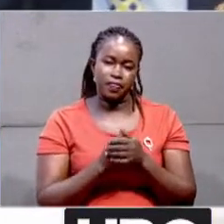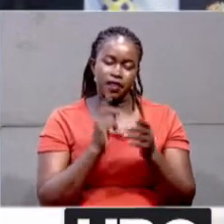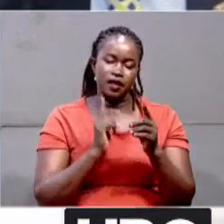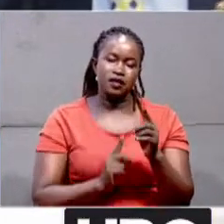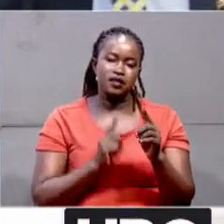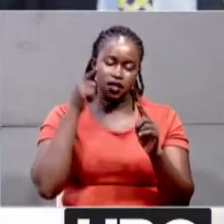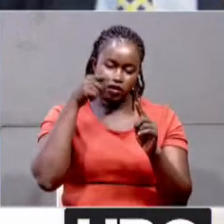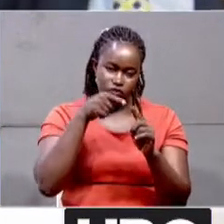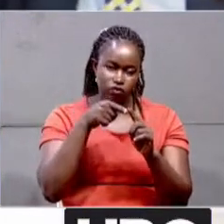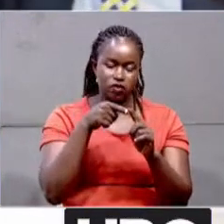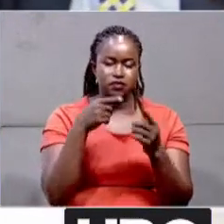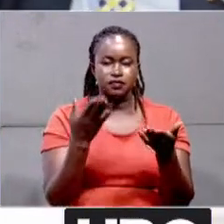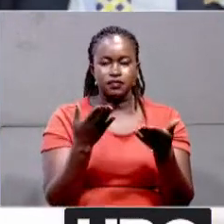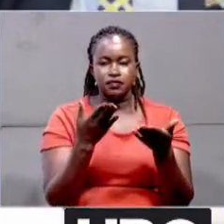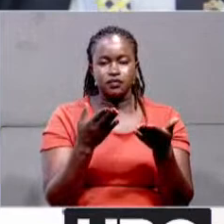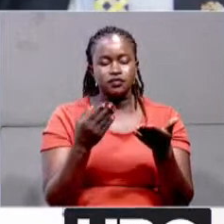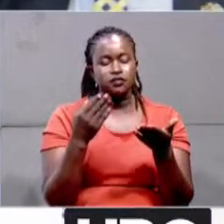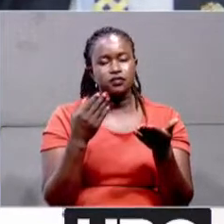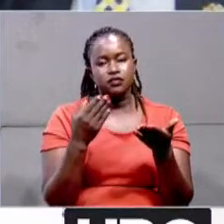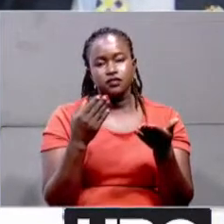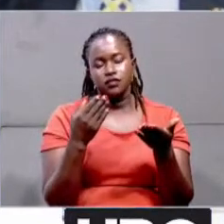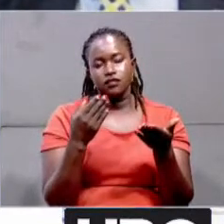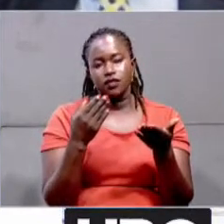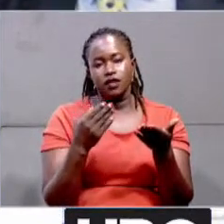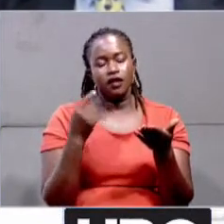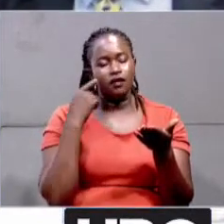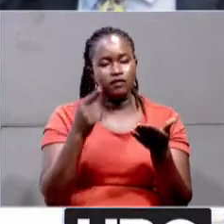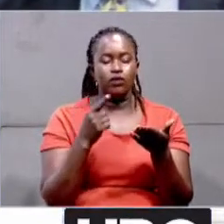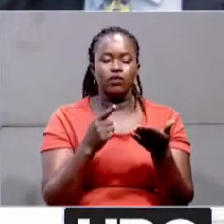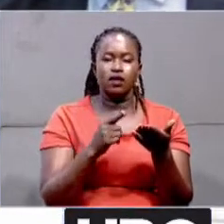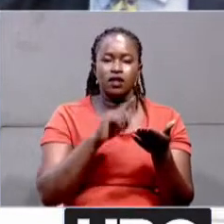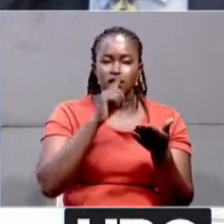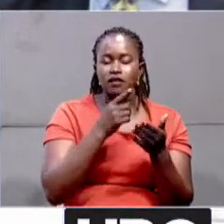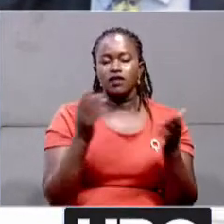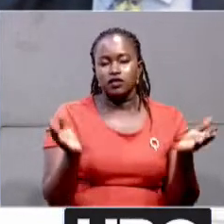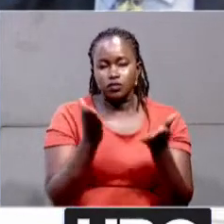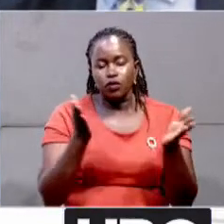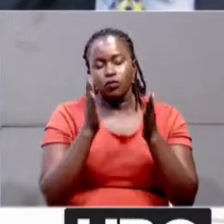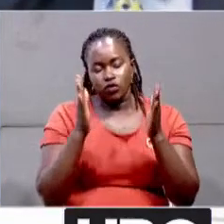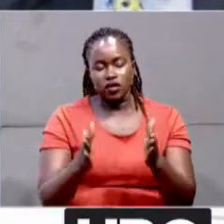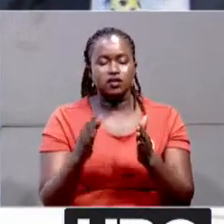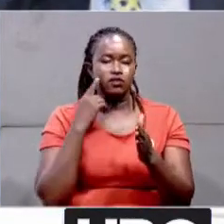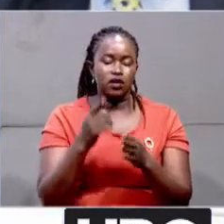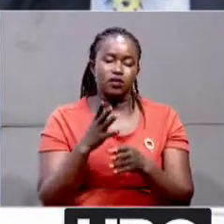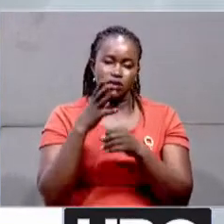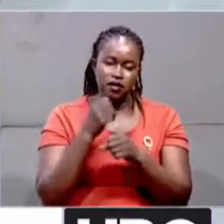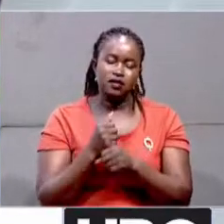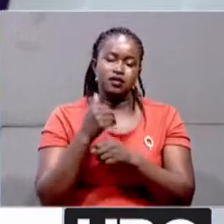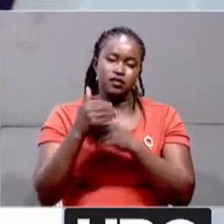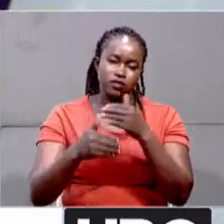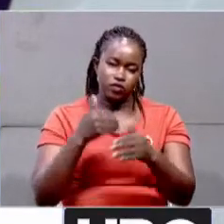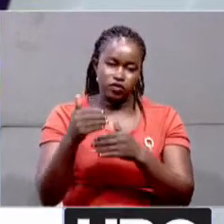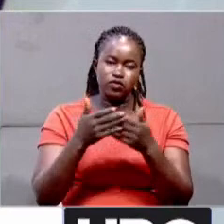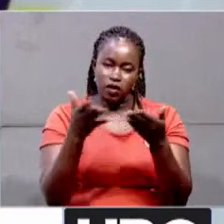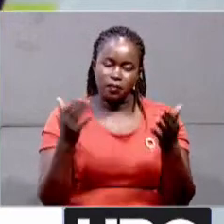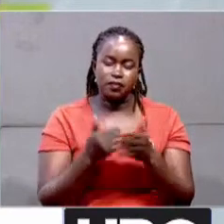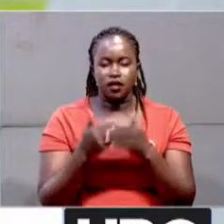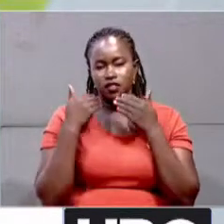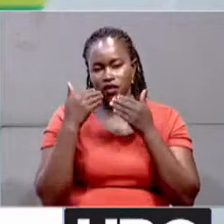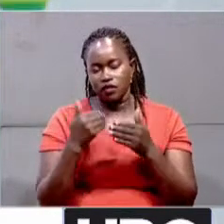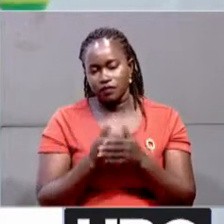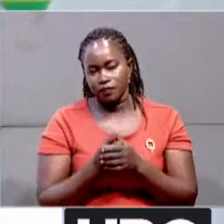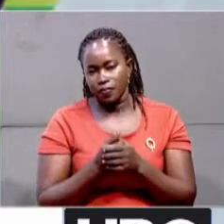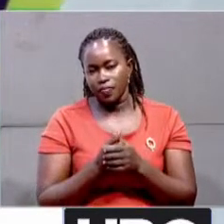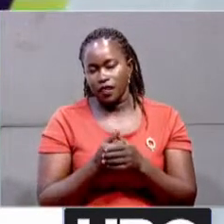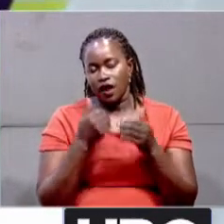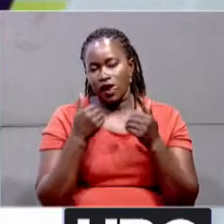and objectives of the initial promoters of this organization continue to be realized. I thank you. Tumwebaze,